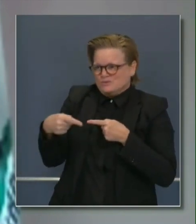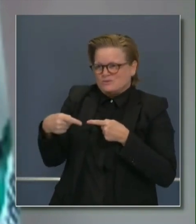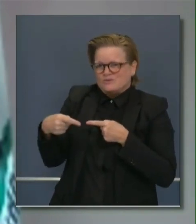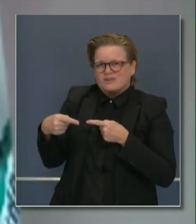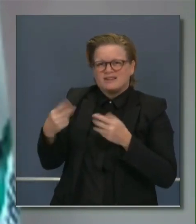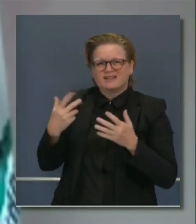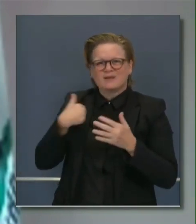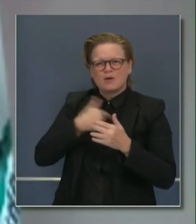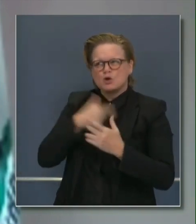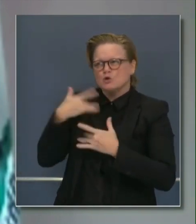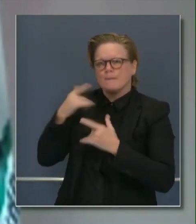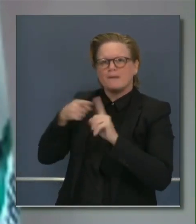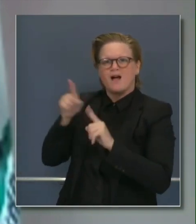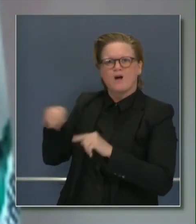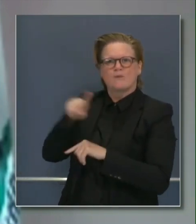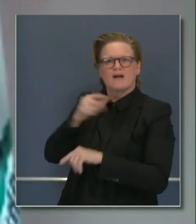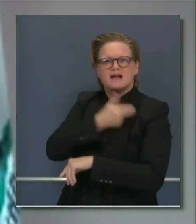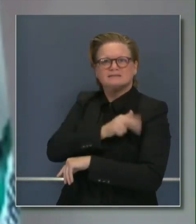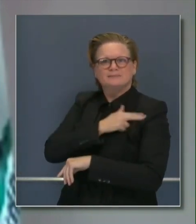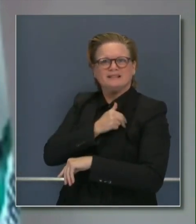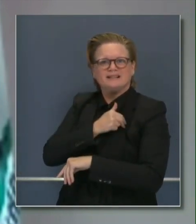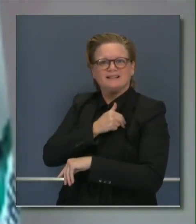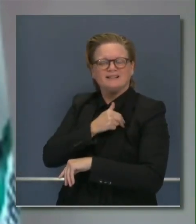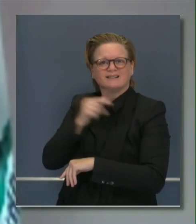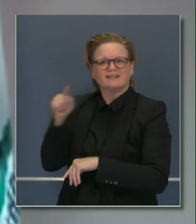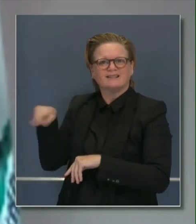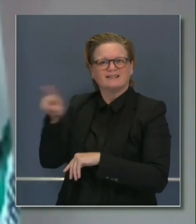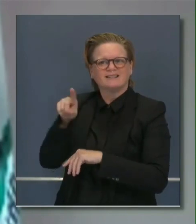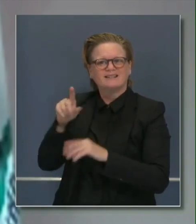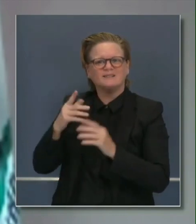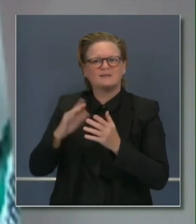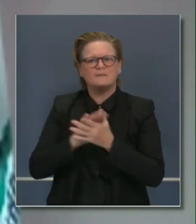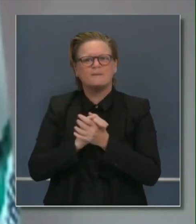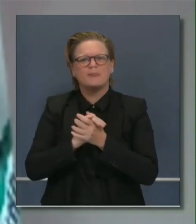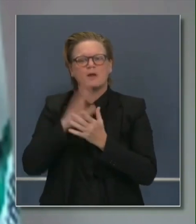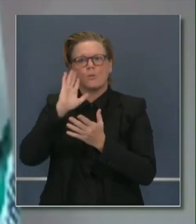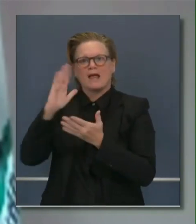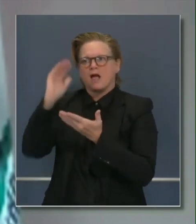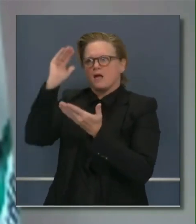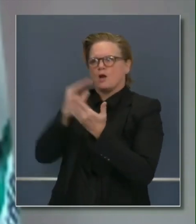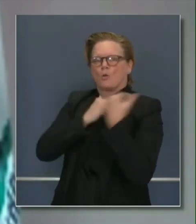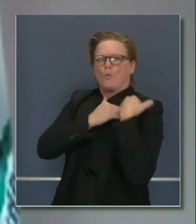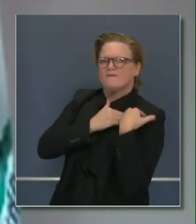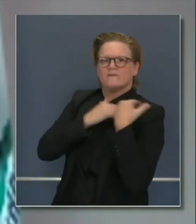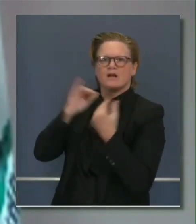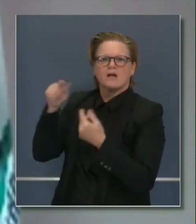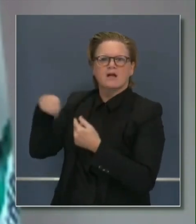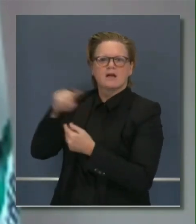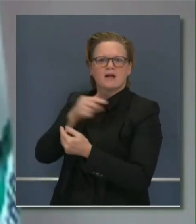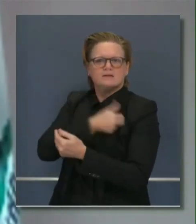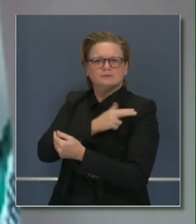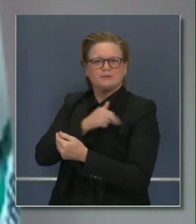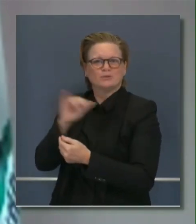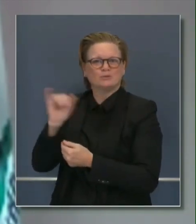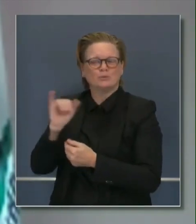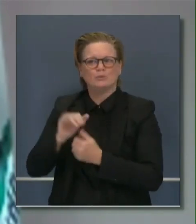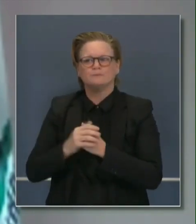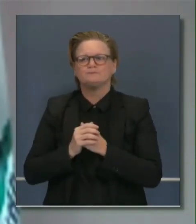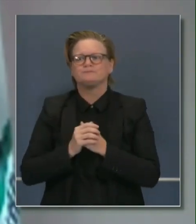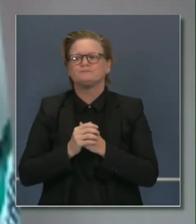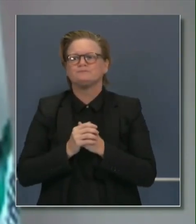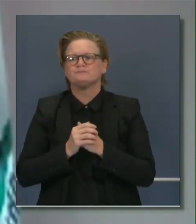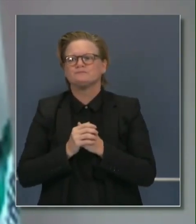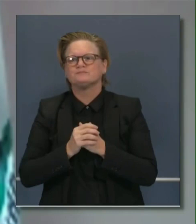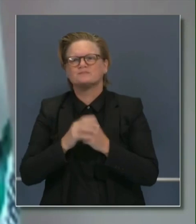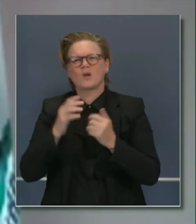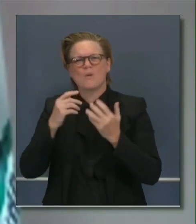needs around other emergency care or other important healthcare services. And so that is certainly the message